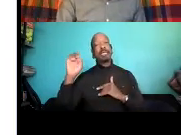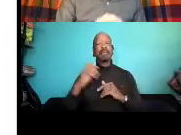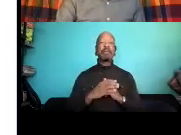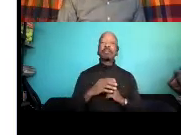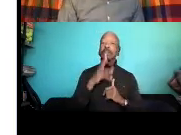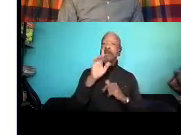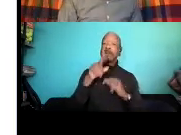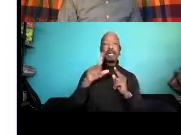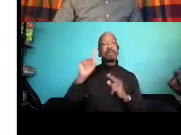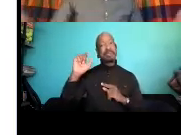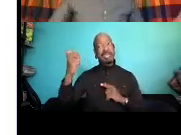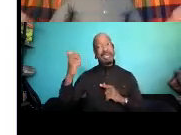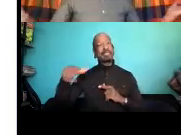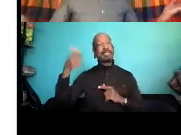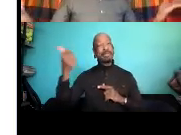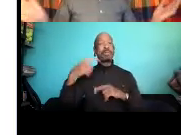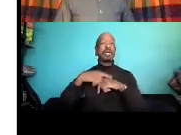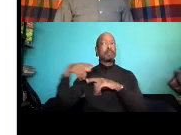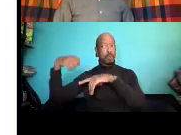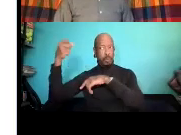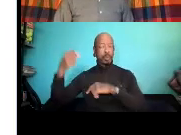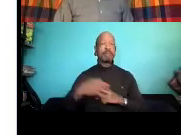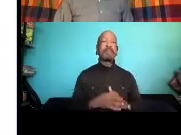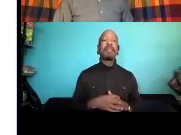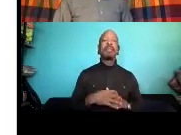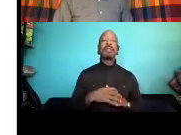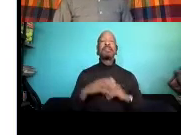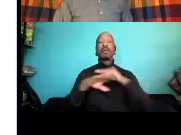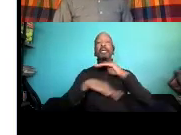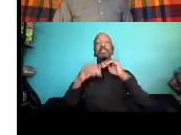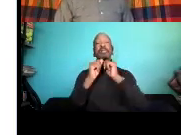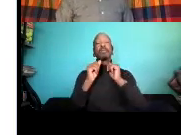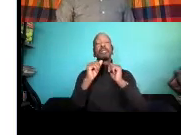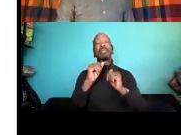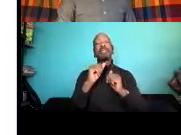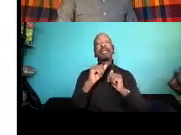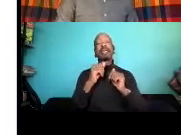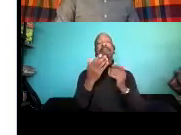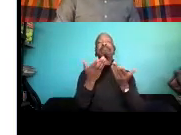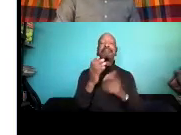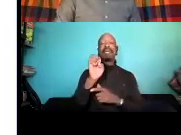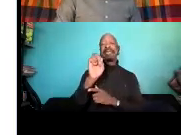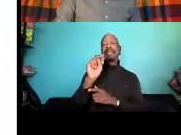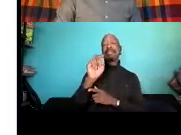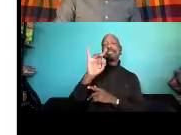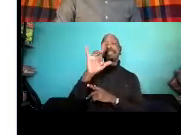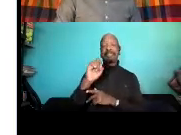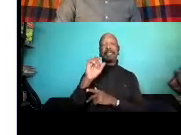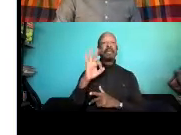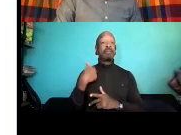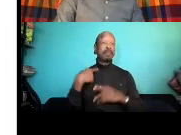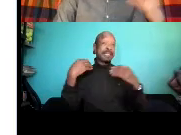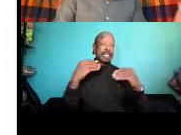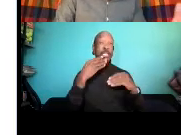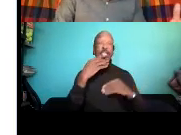time. So let's start with the basics of entities. If I start selling goods or